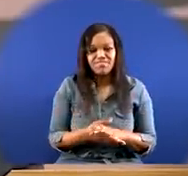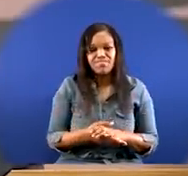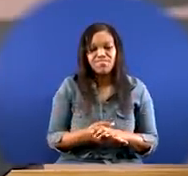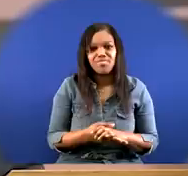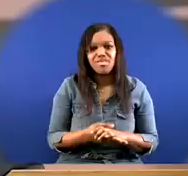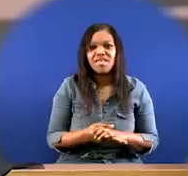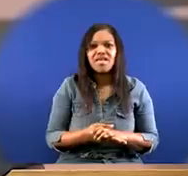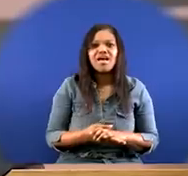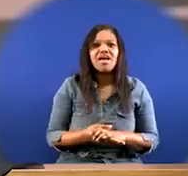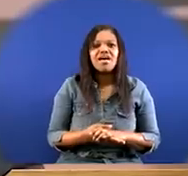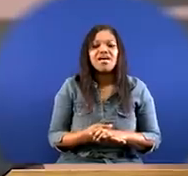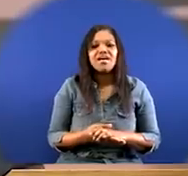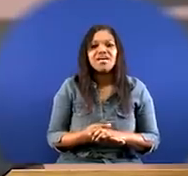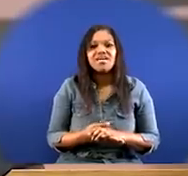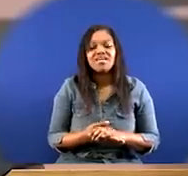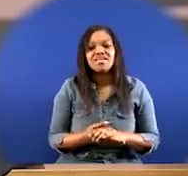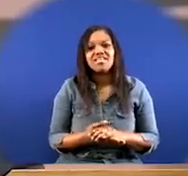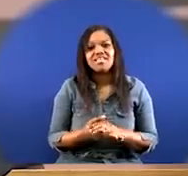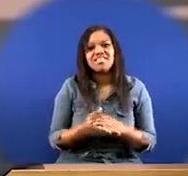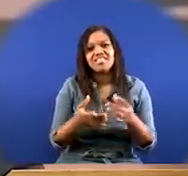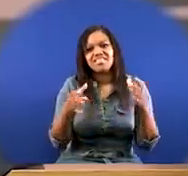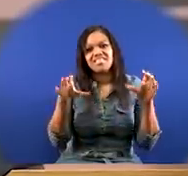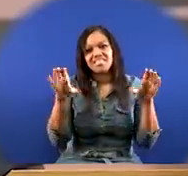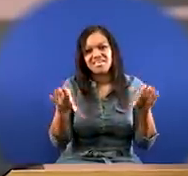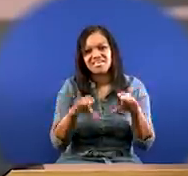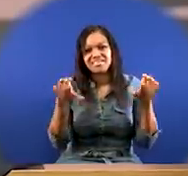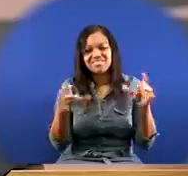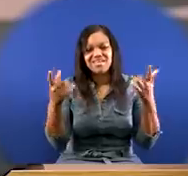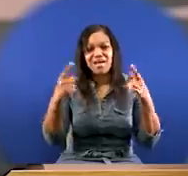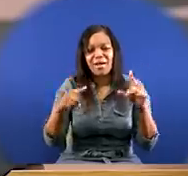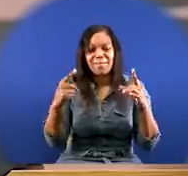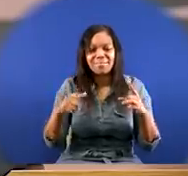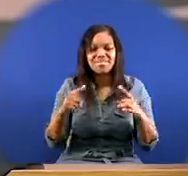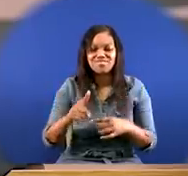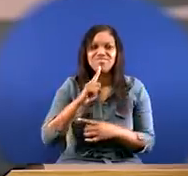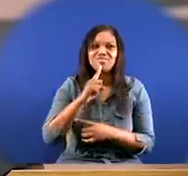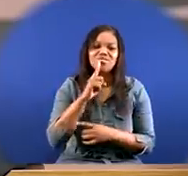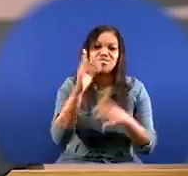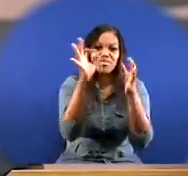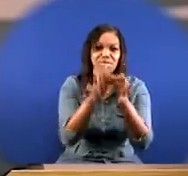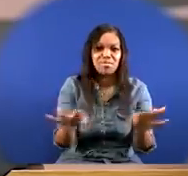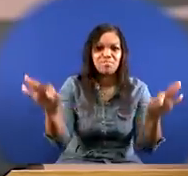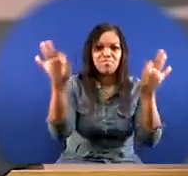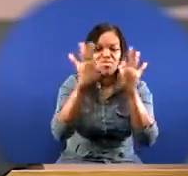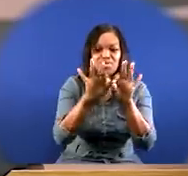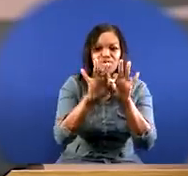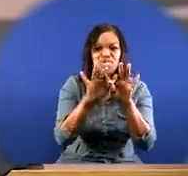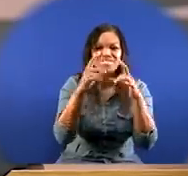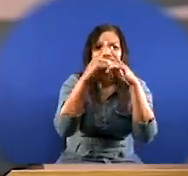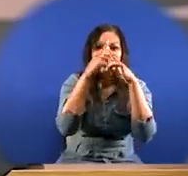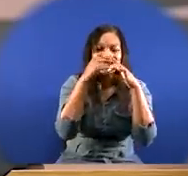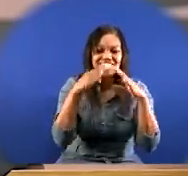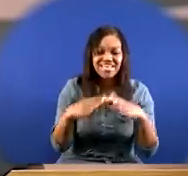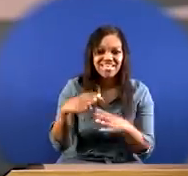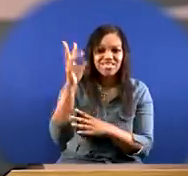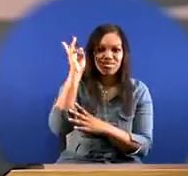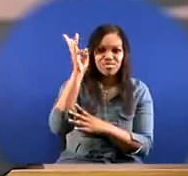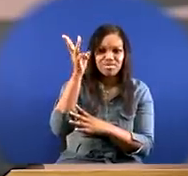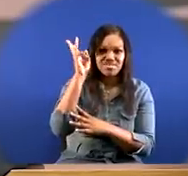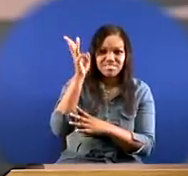The supernatural events of great significance are the silent